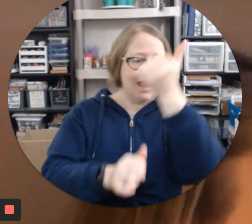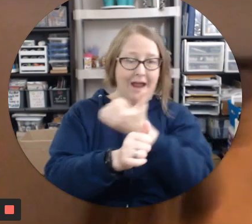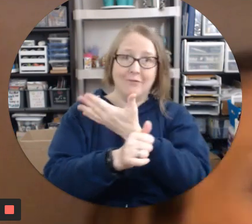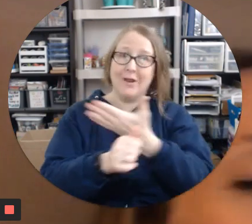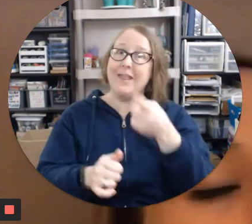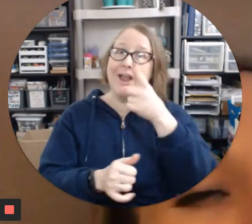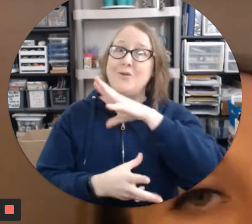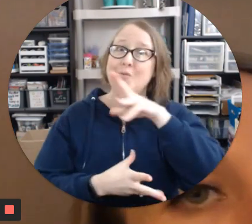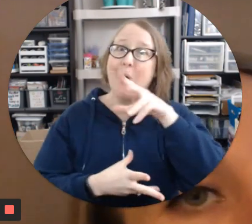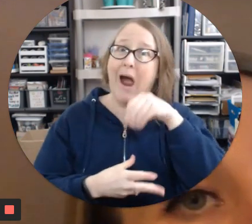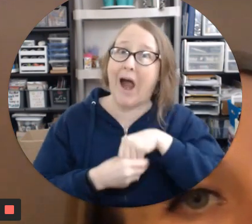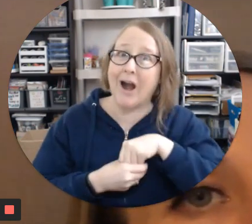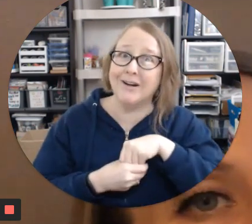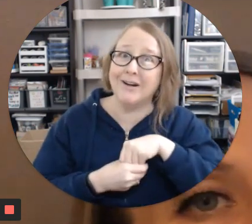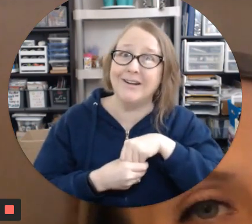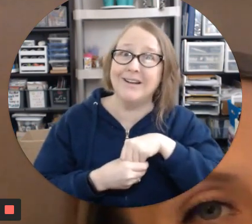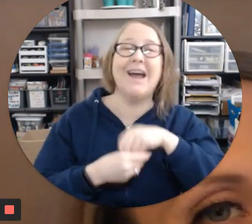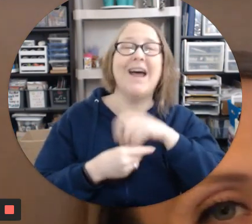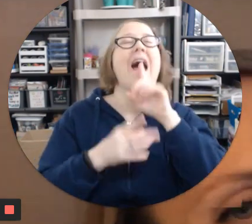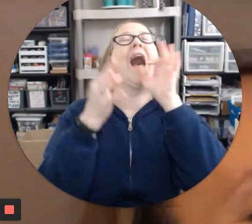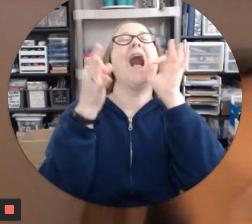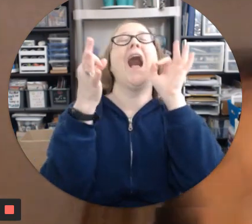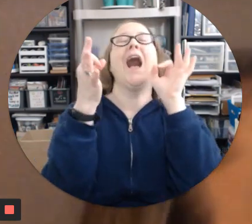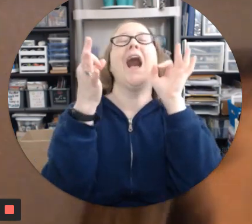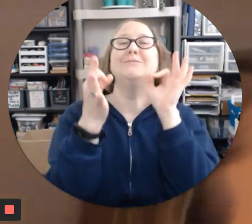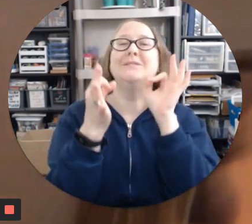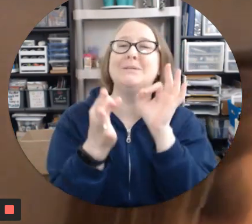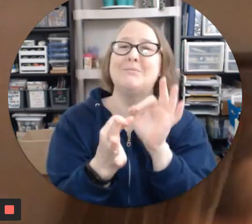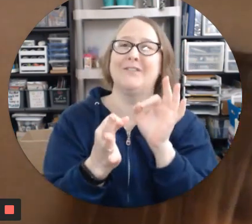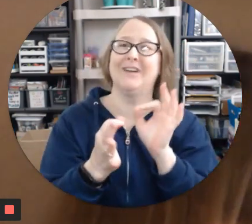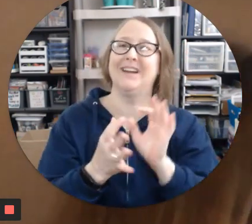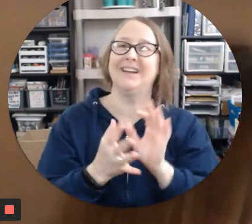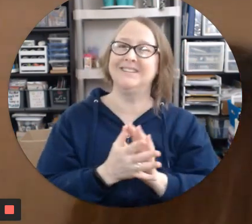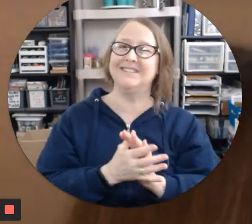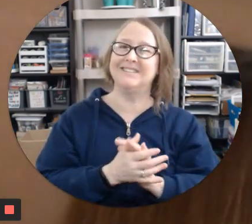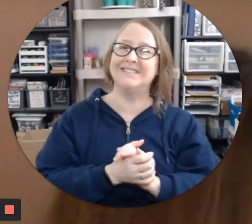her mother. Absolutely perfect, said her father.